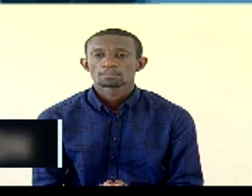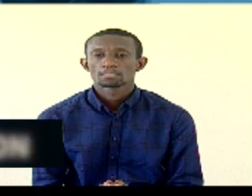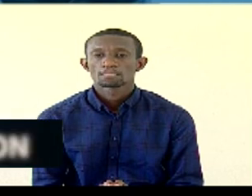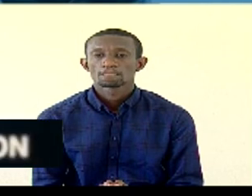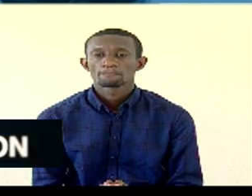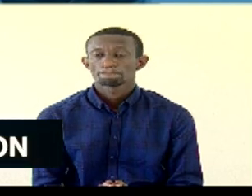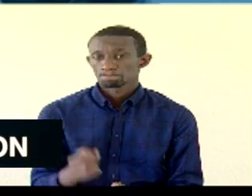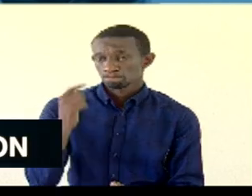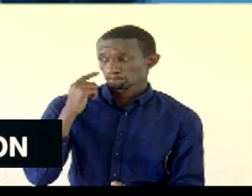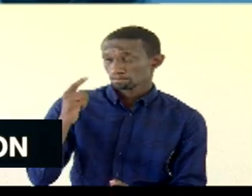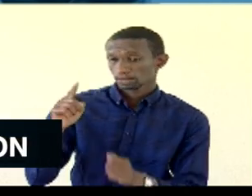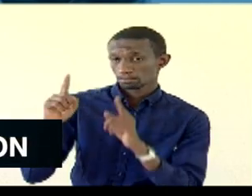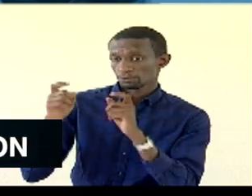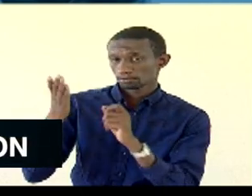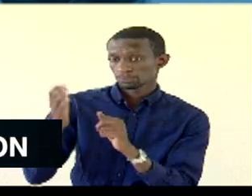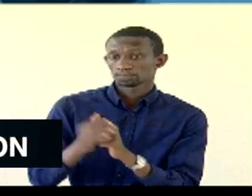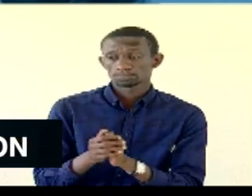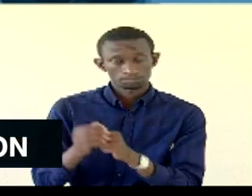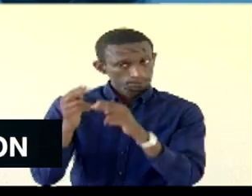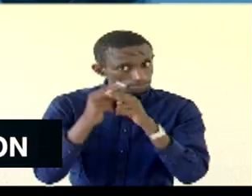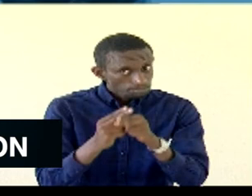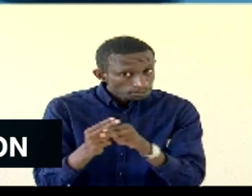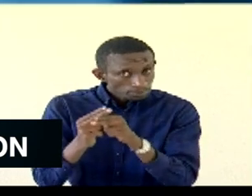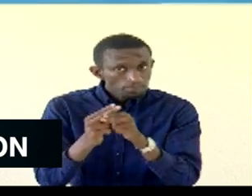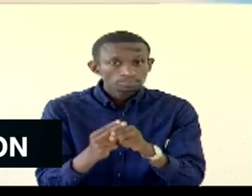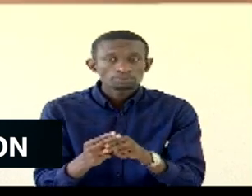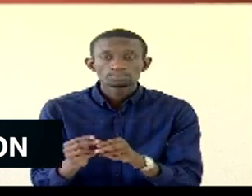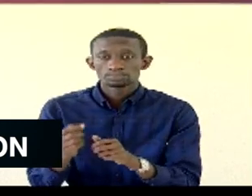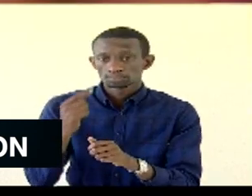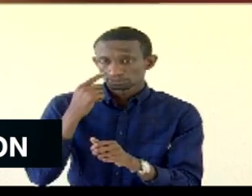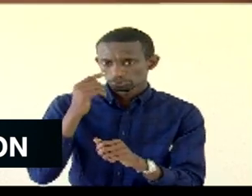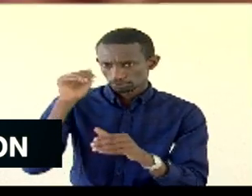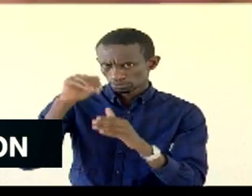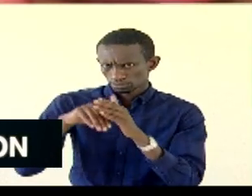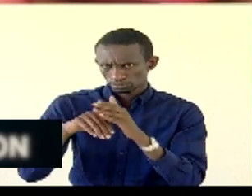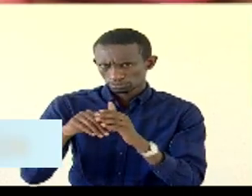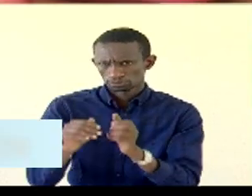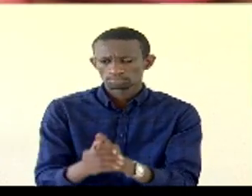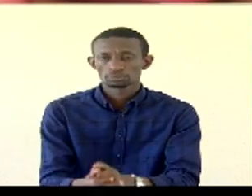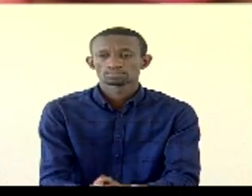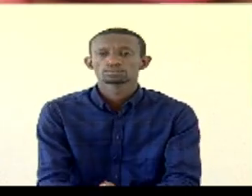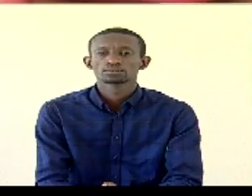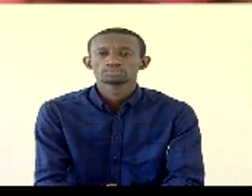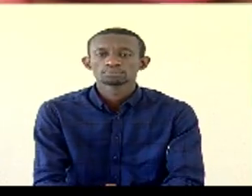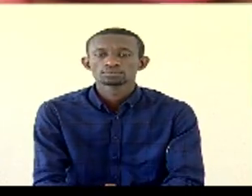Follow the captions. Read very carefully as we wrap this up.